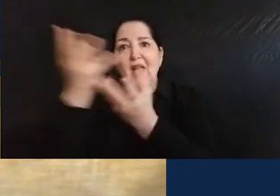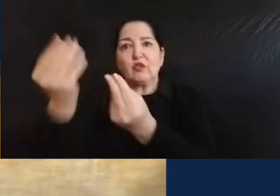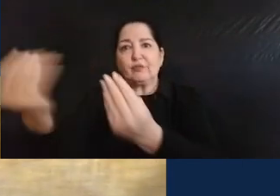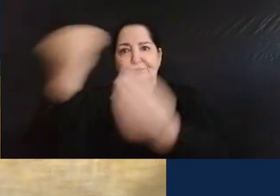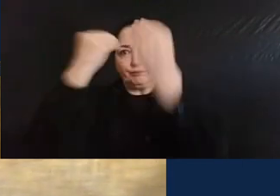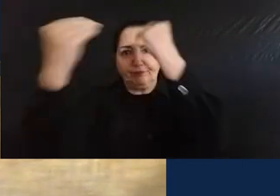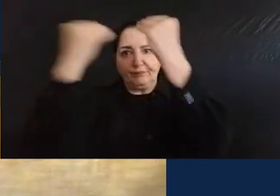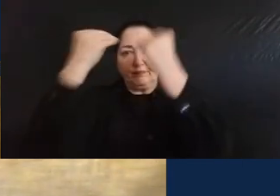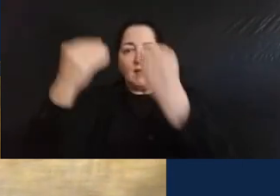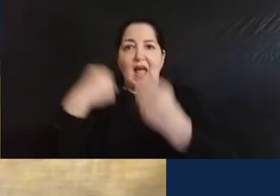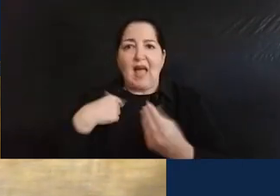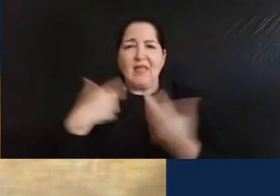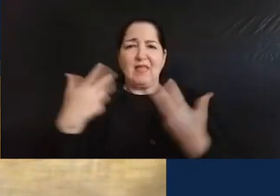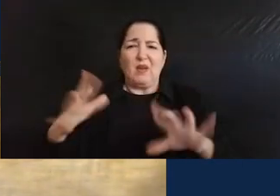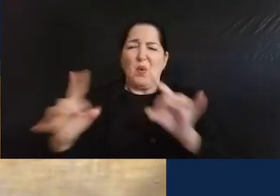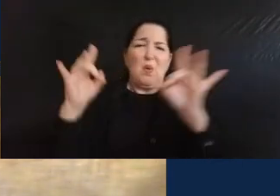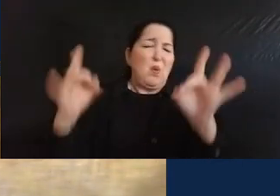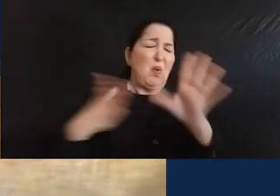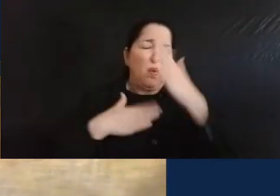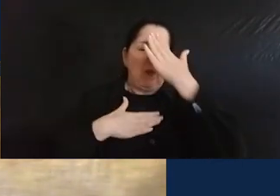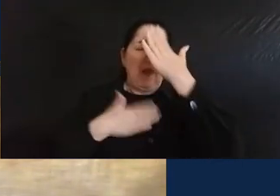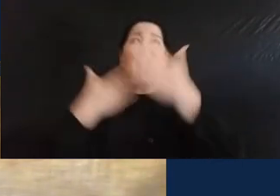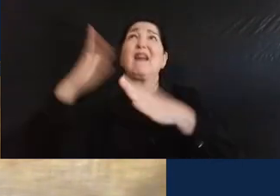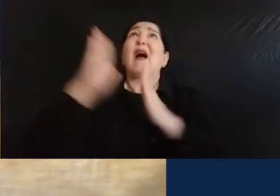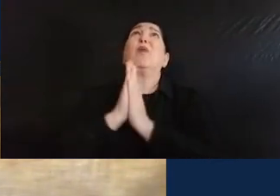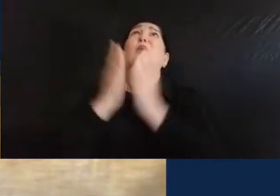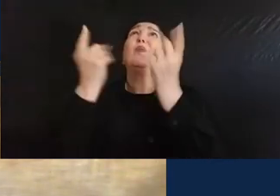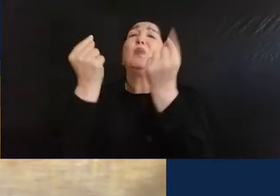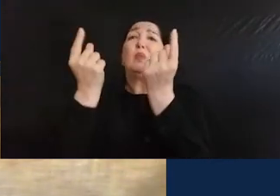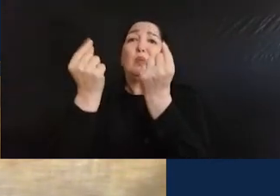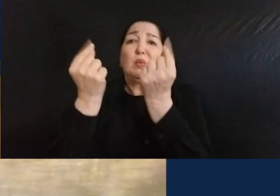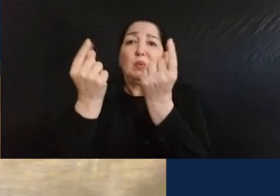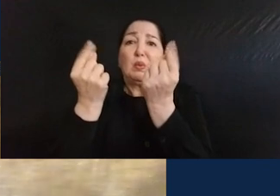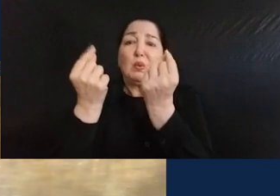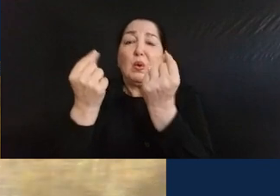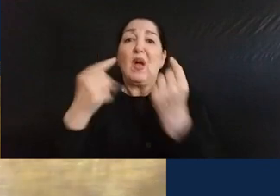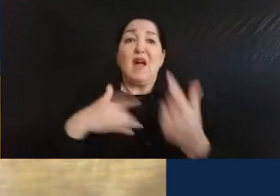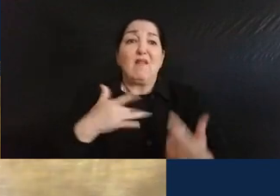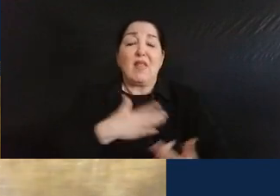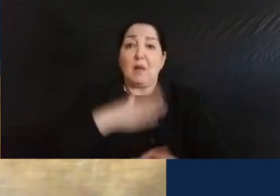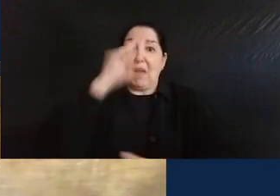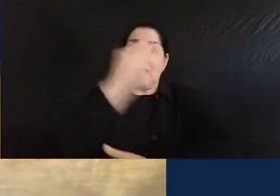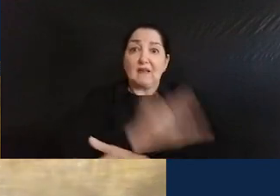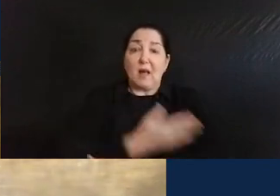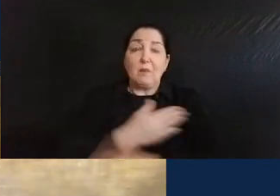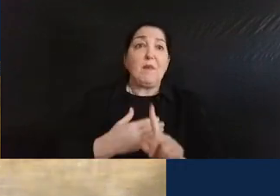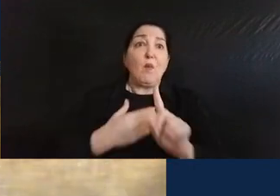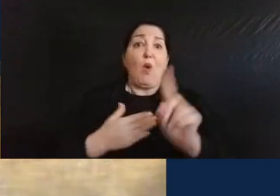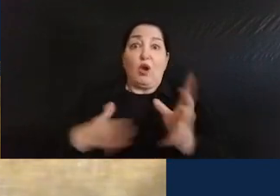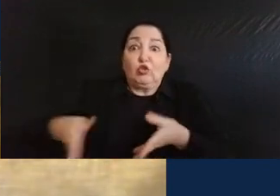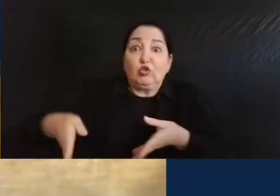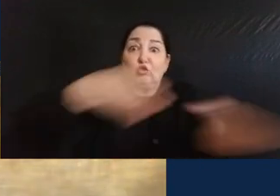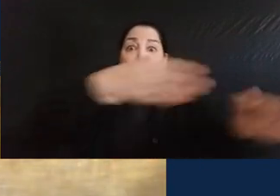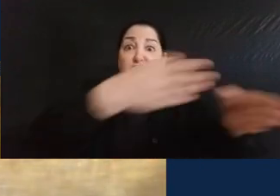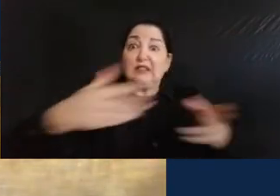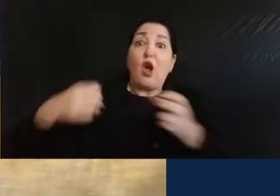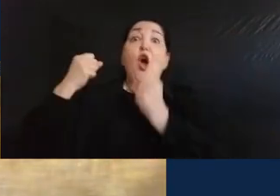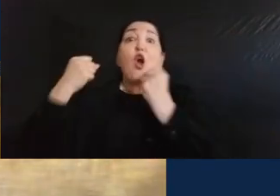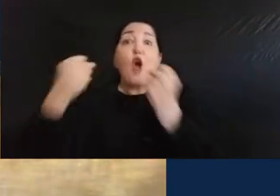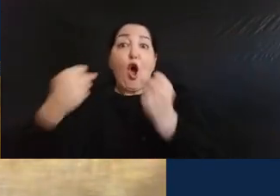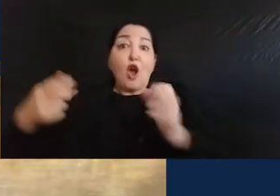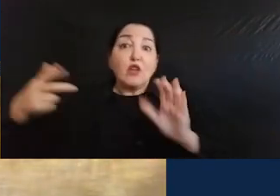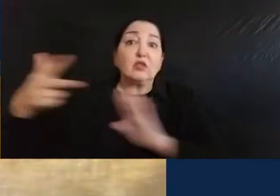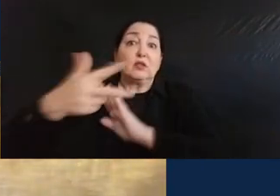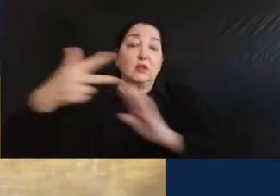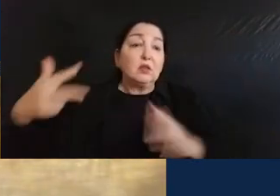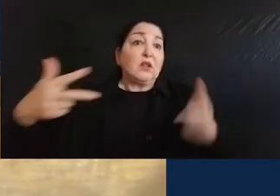and it went from, oh my God, and fearing that someday my son might be walking out into the street and I'm